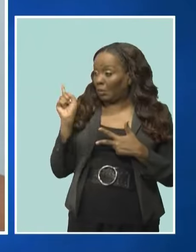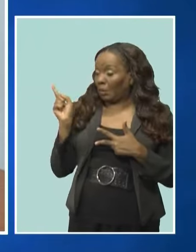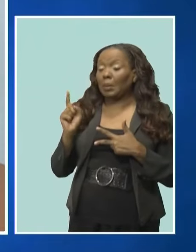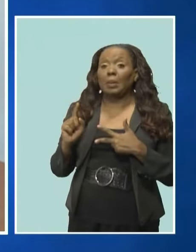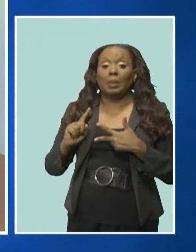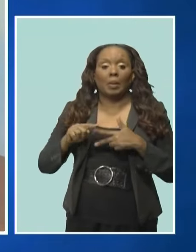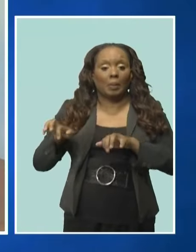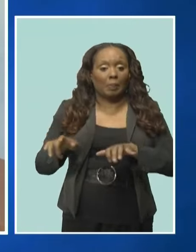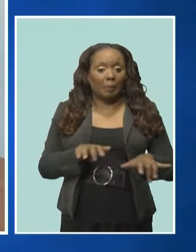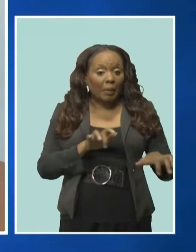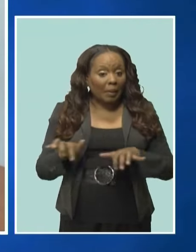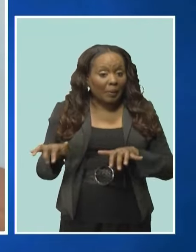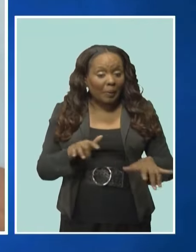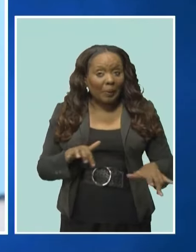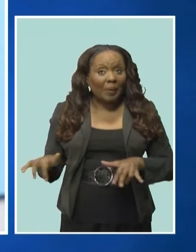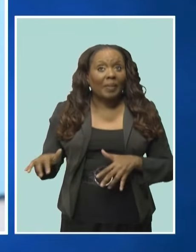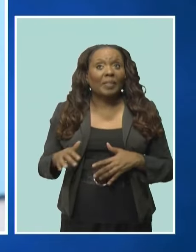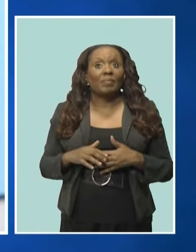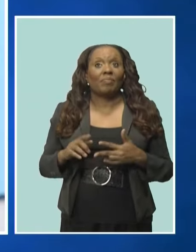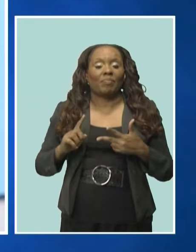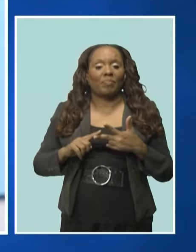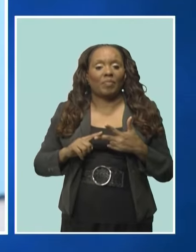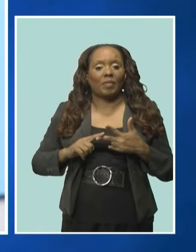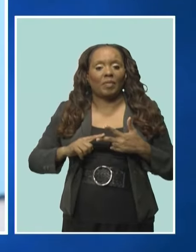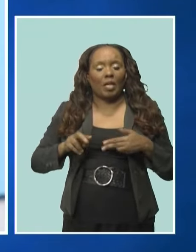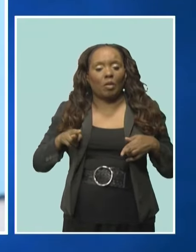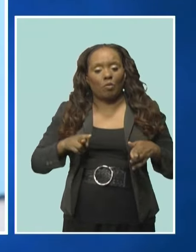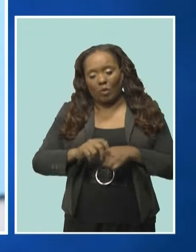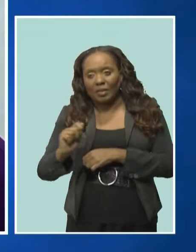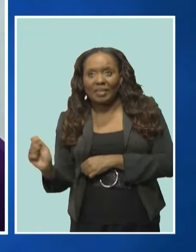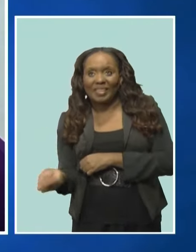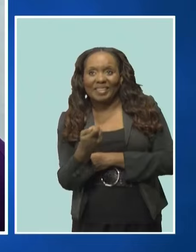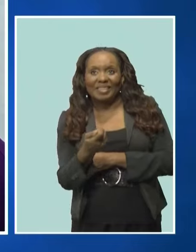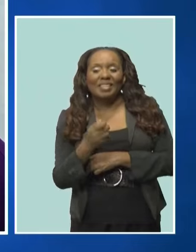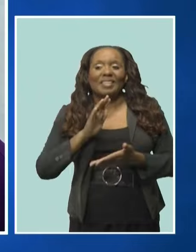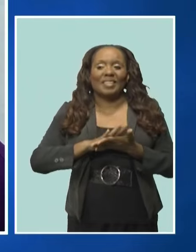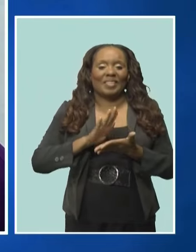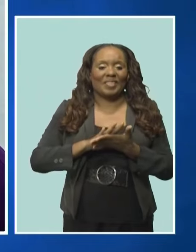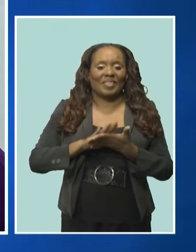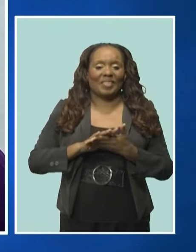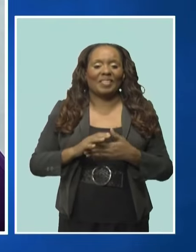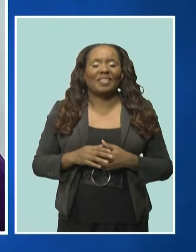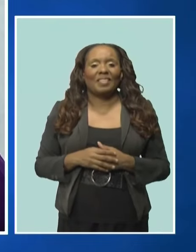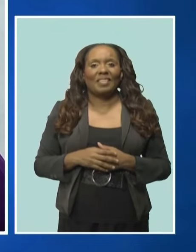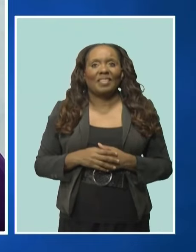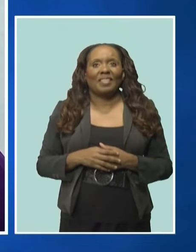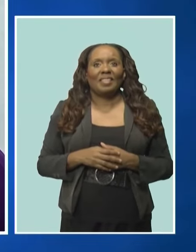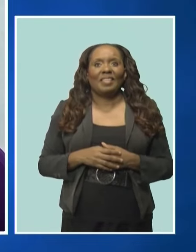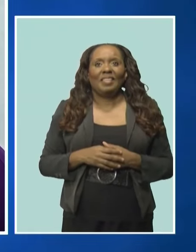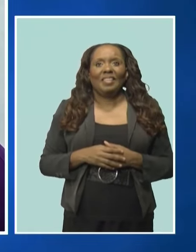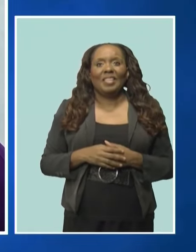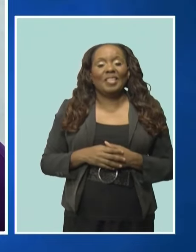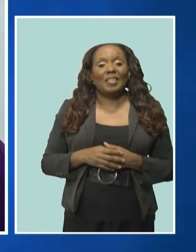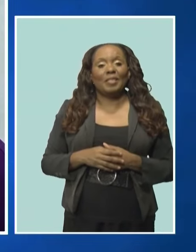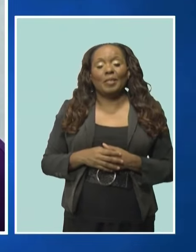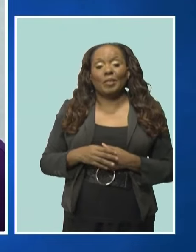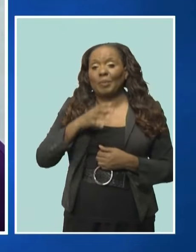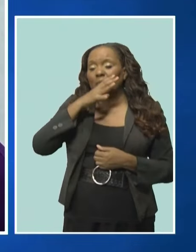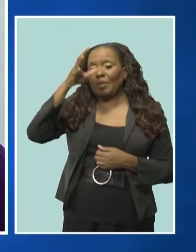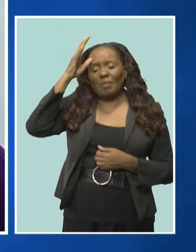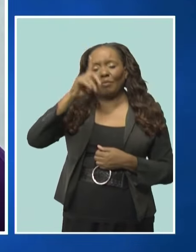play piano, and I like to play road tennis at school. His mom says she and her husband couldn't be